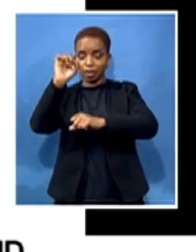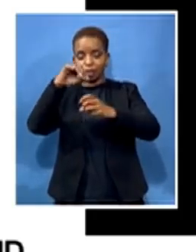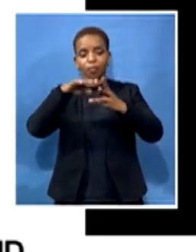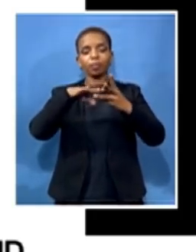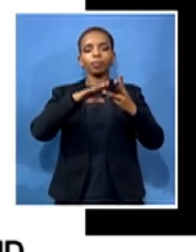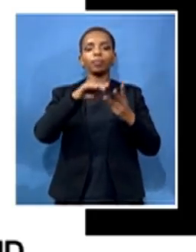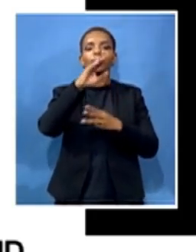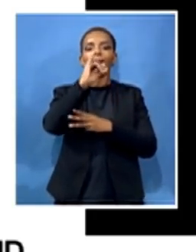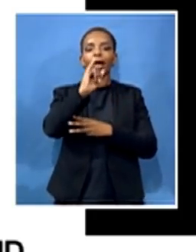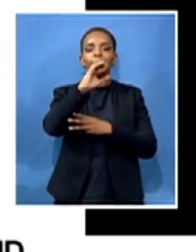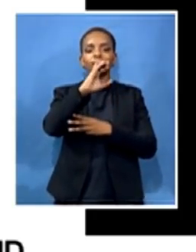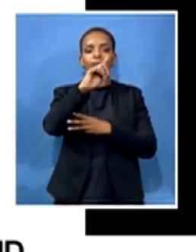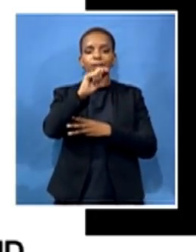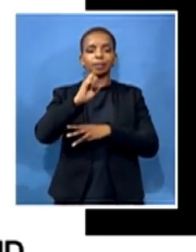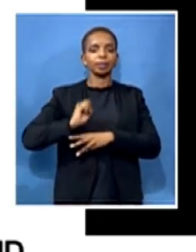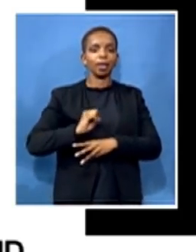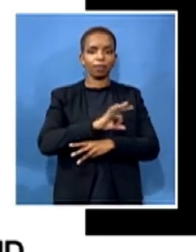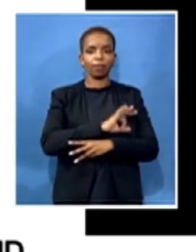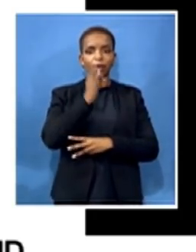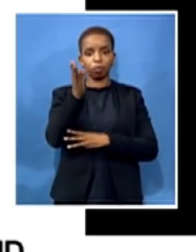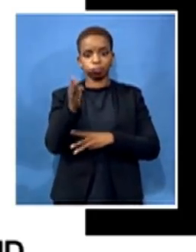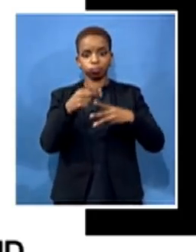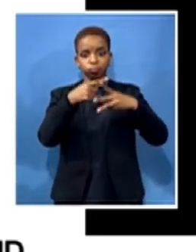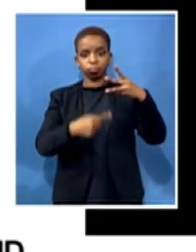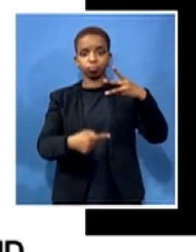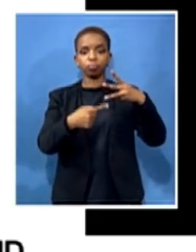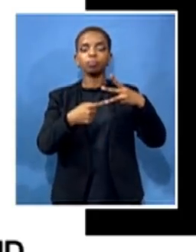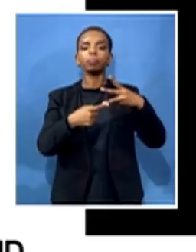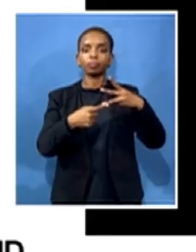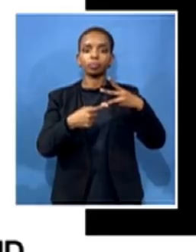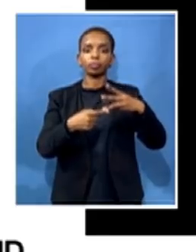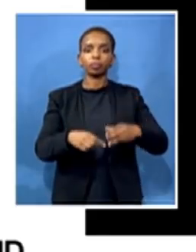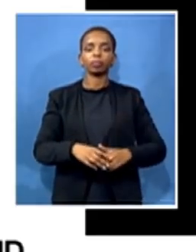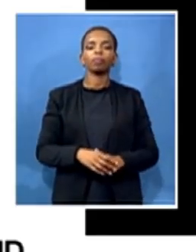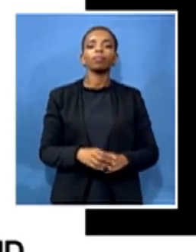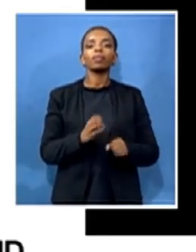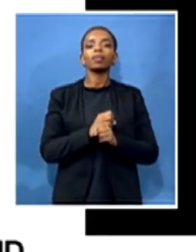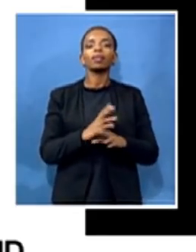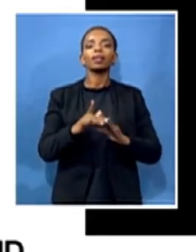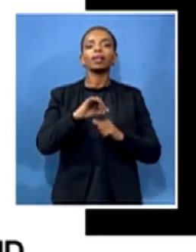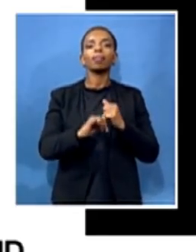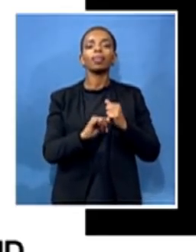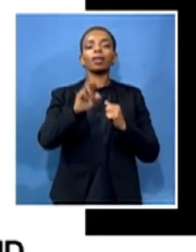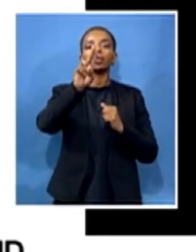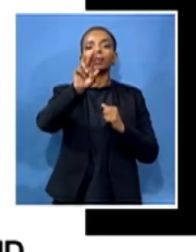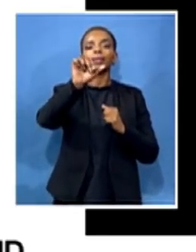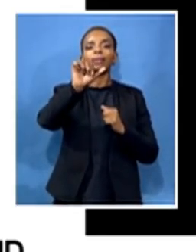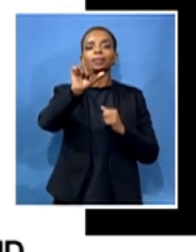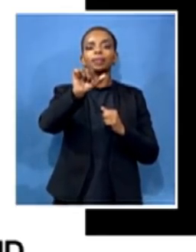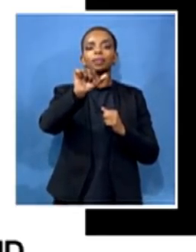its activation on the 26th of March, COGTA has contributed significantly